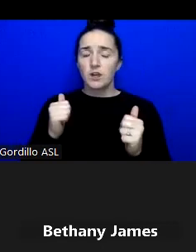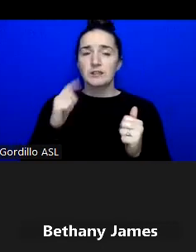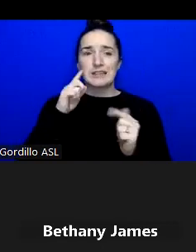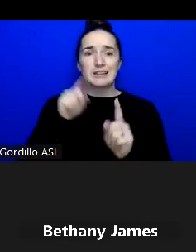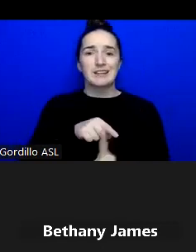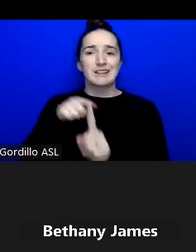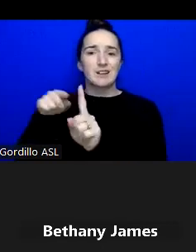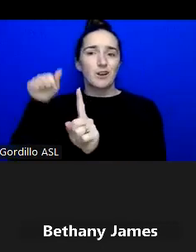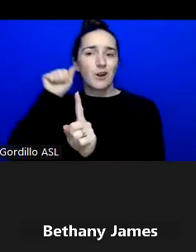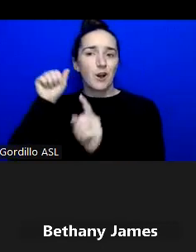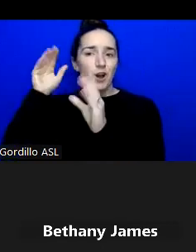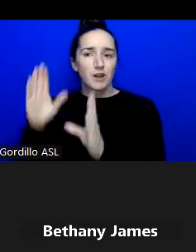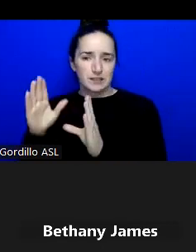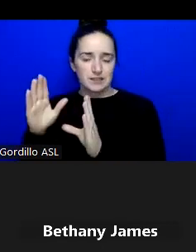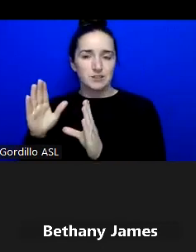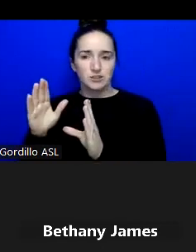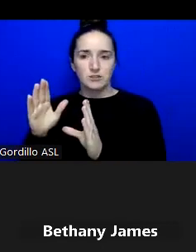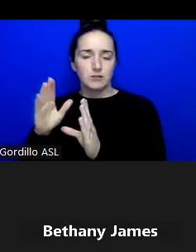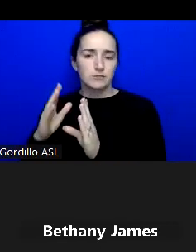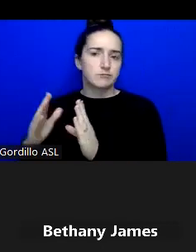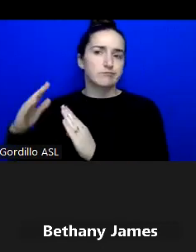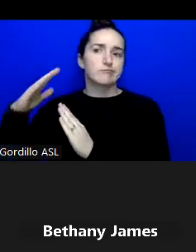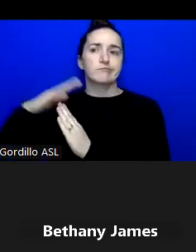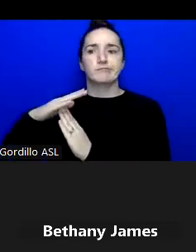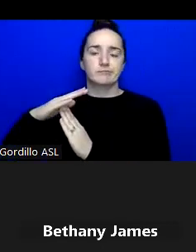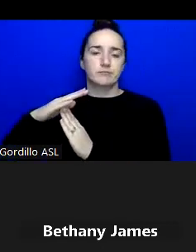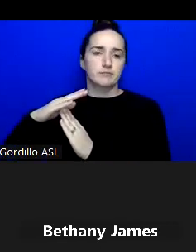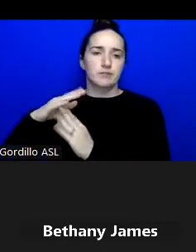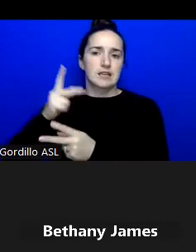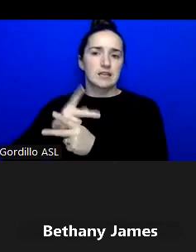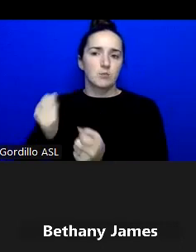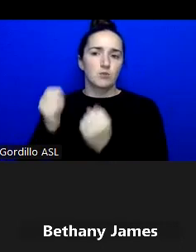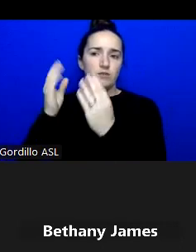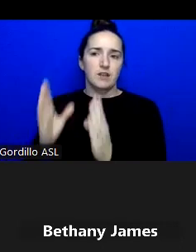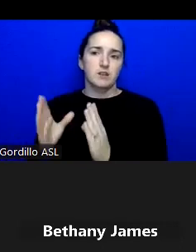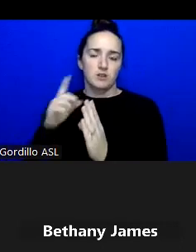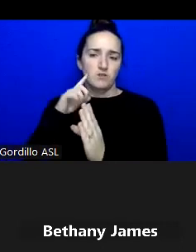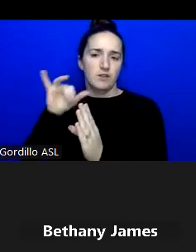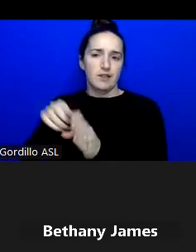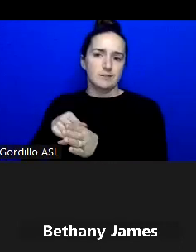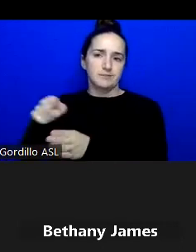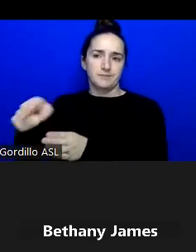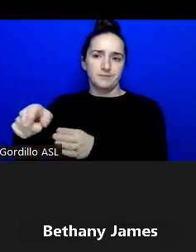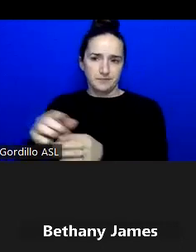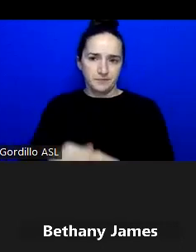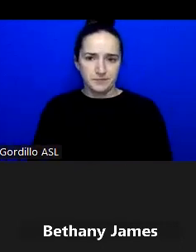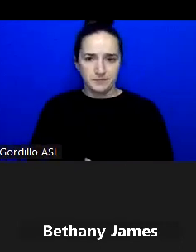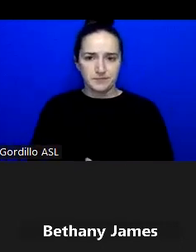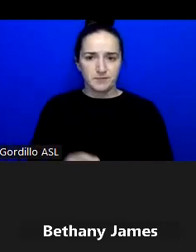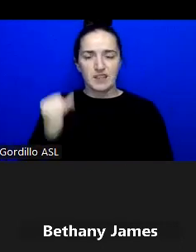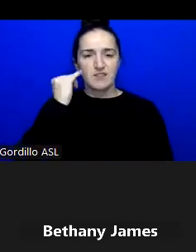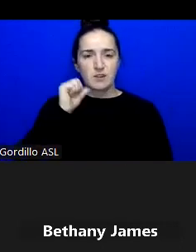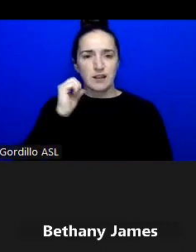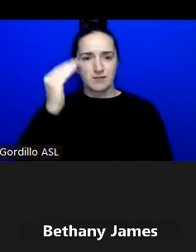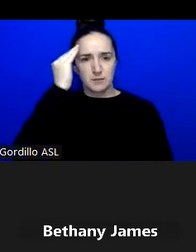preeminent care provider in that spectrum. So audiologists in the event that you're not familiar with kind of our scope of